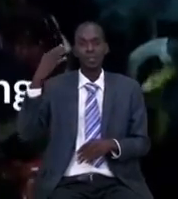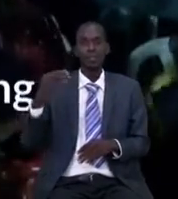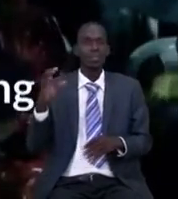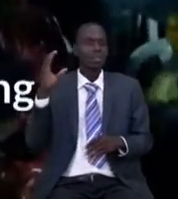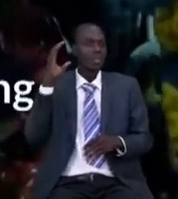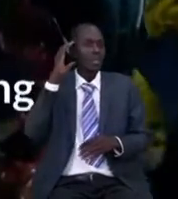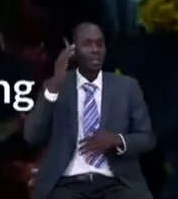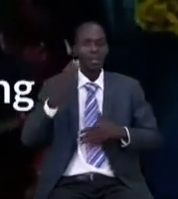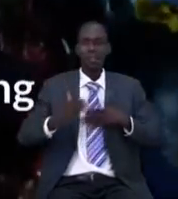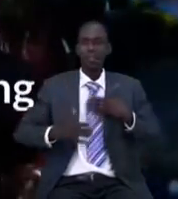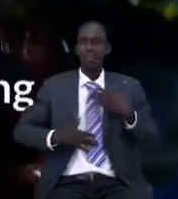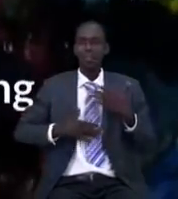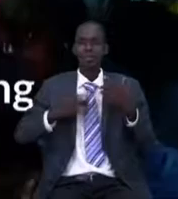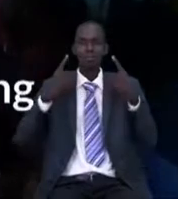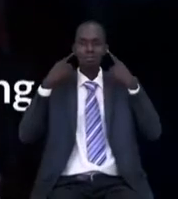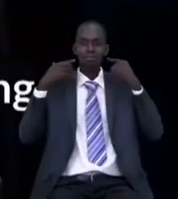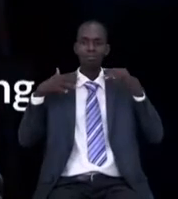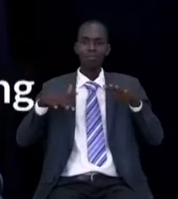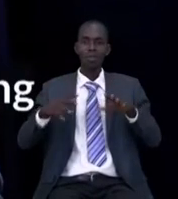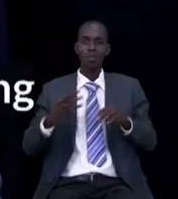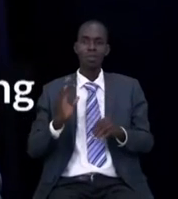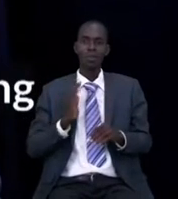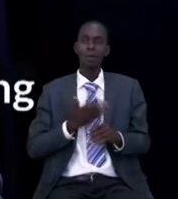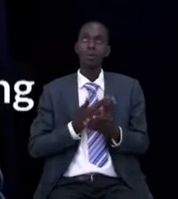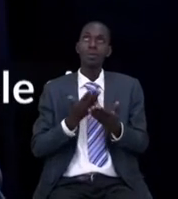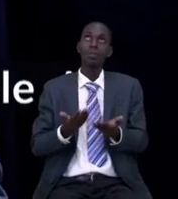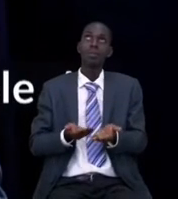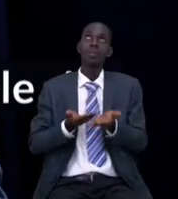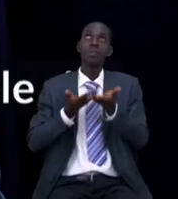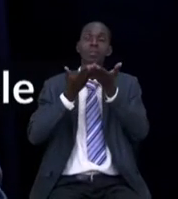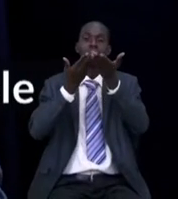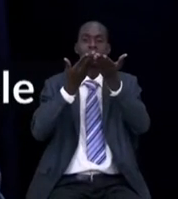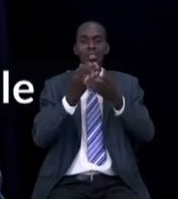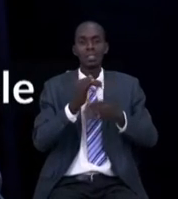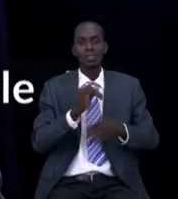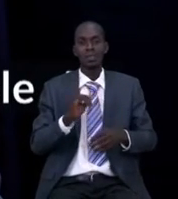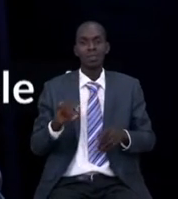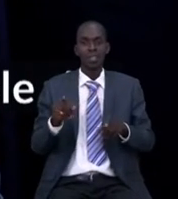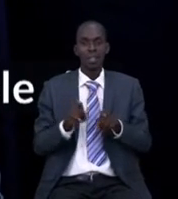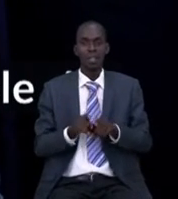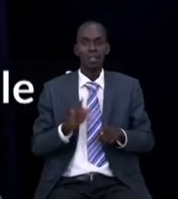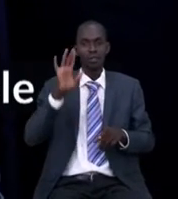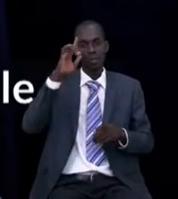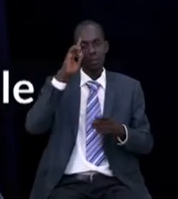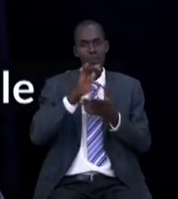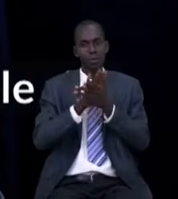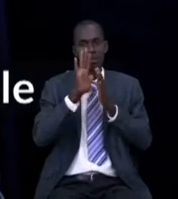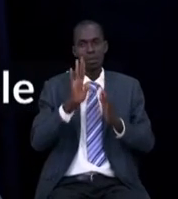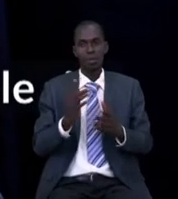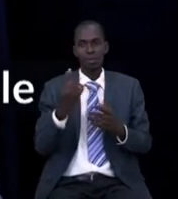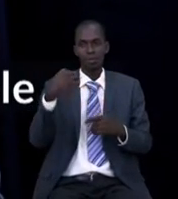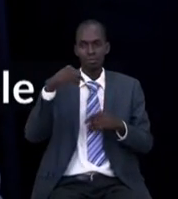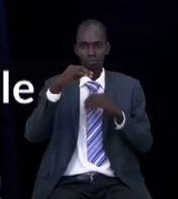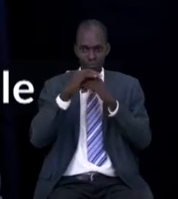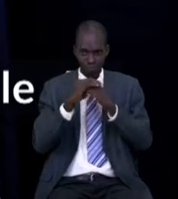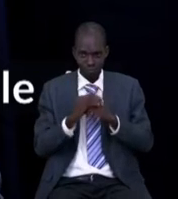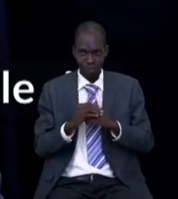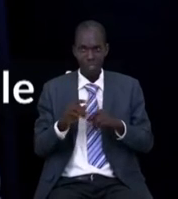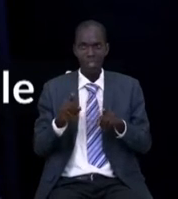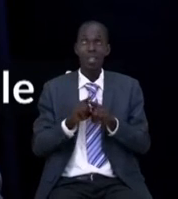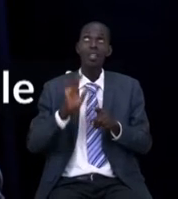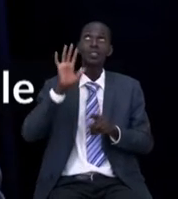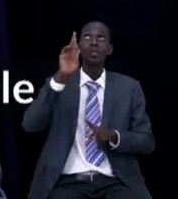joyful sound of our offering, as your saints bow down, as your